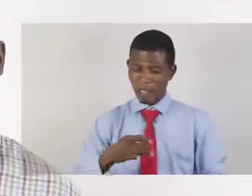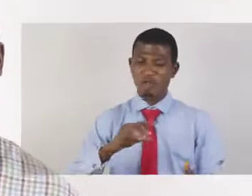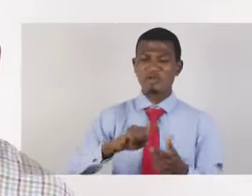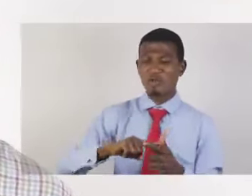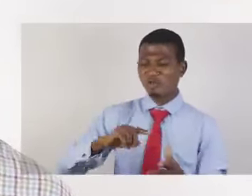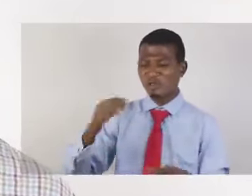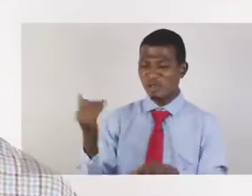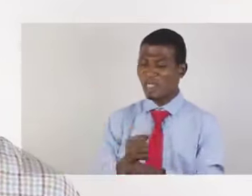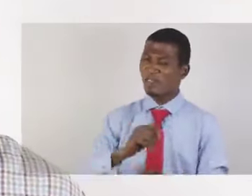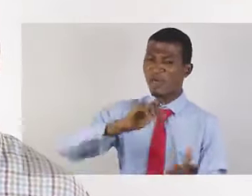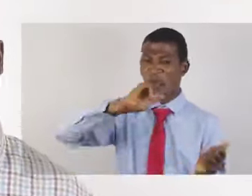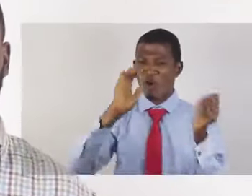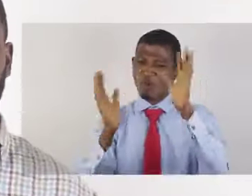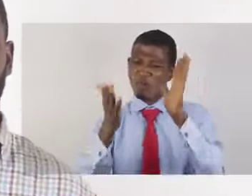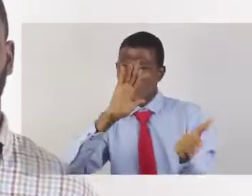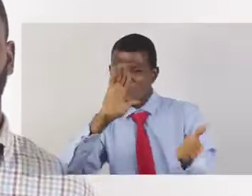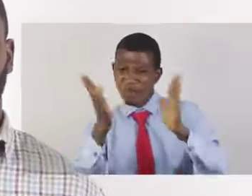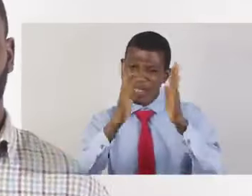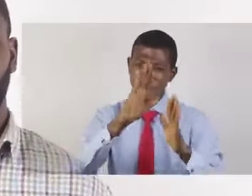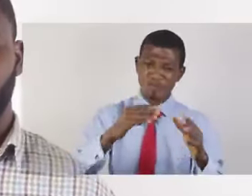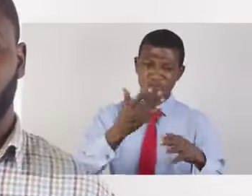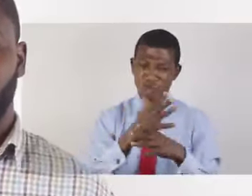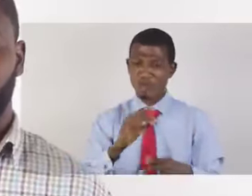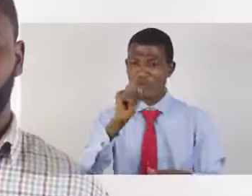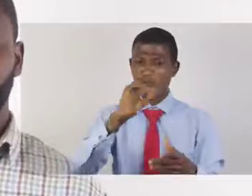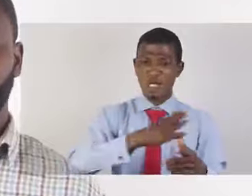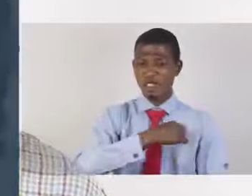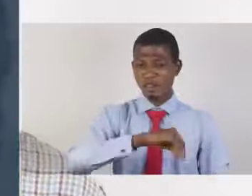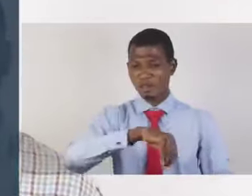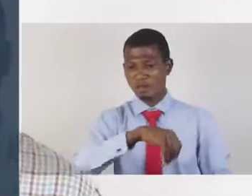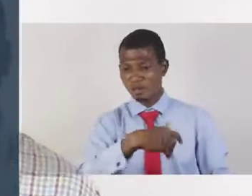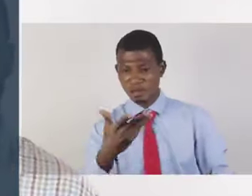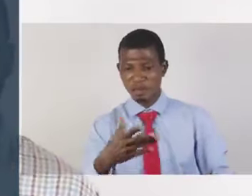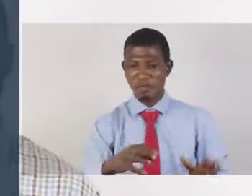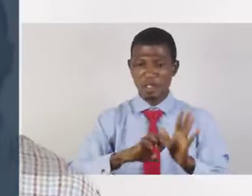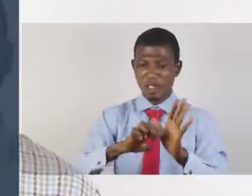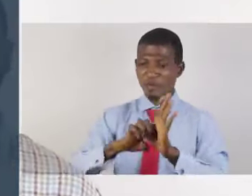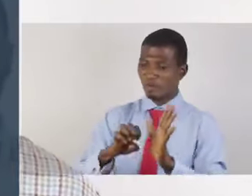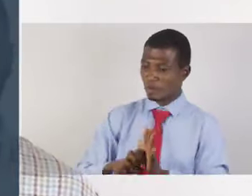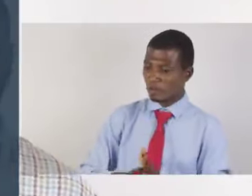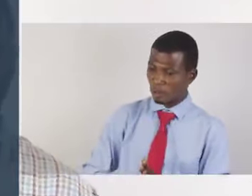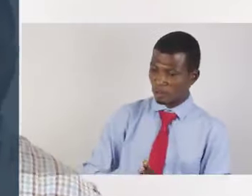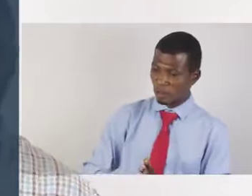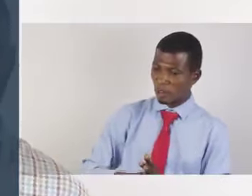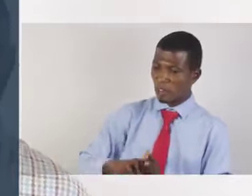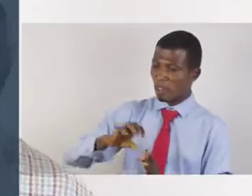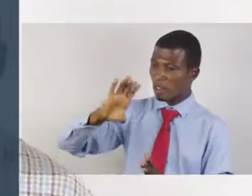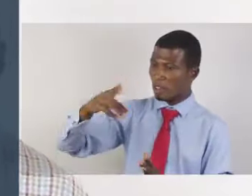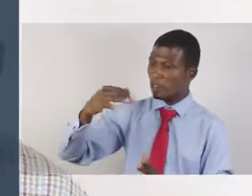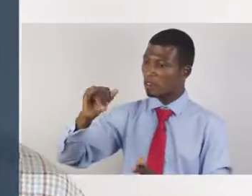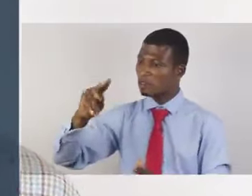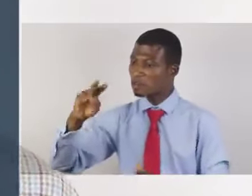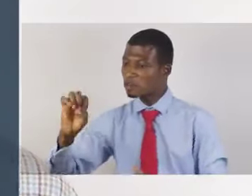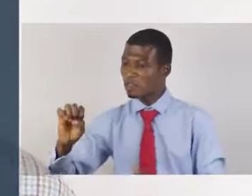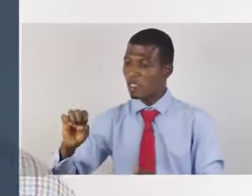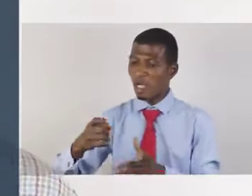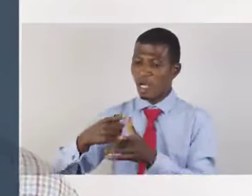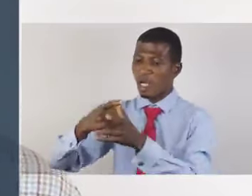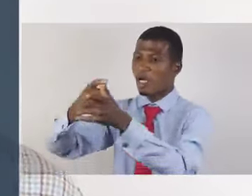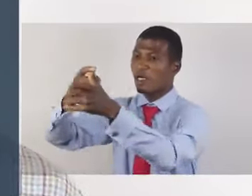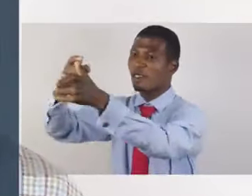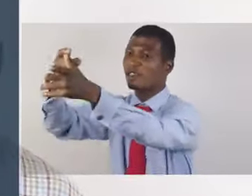a comparison between one thing and another. For instance, I can say Chinwe ran like a